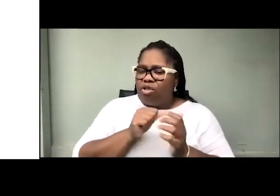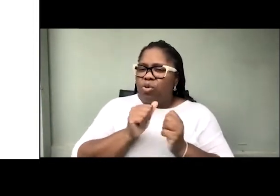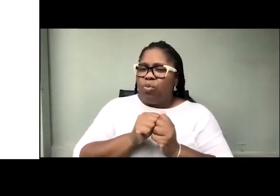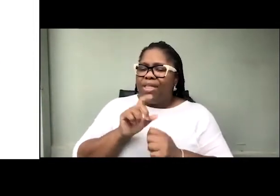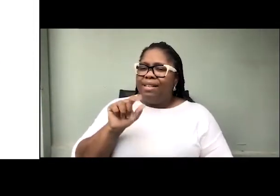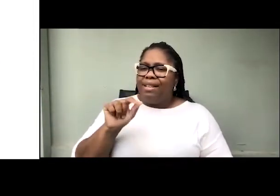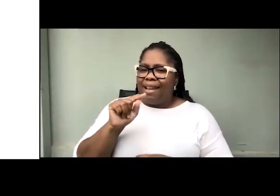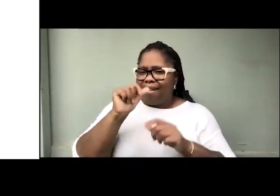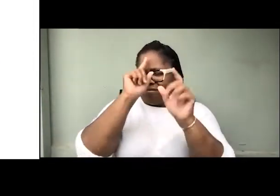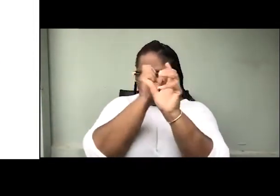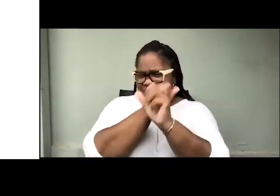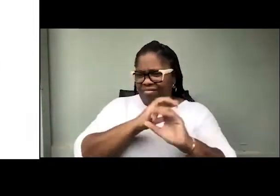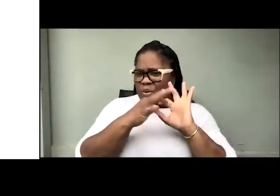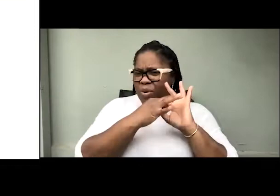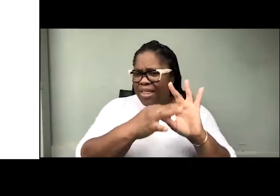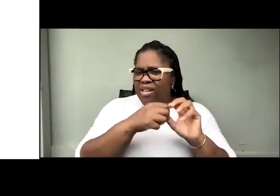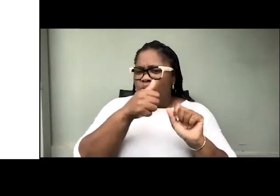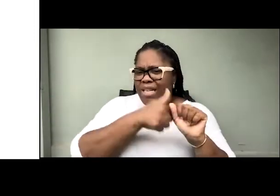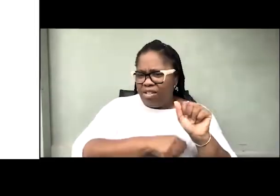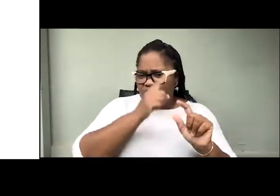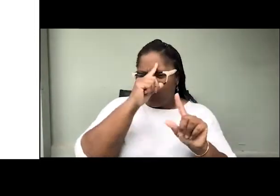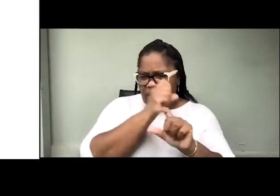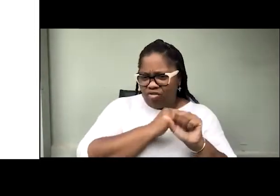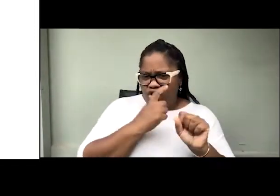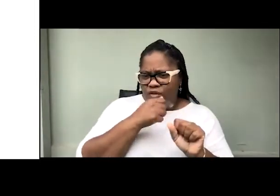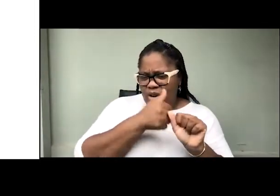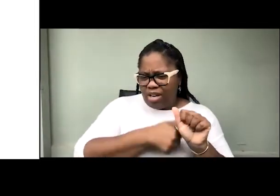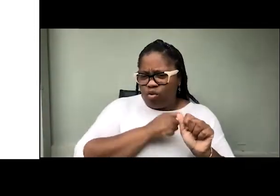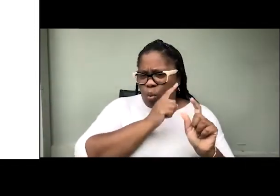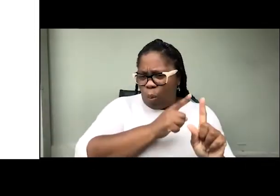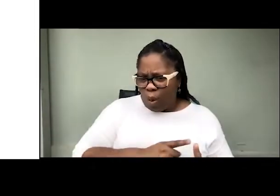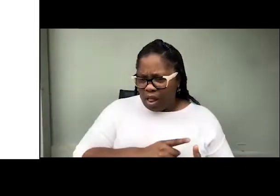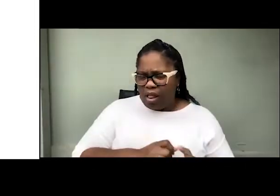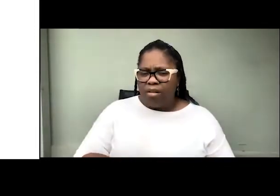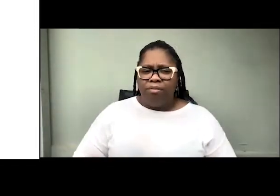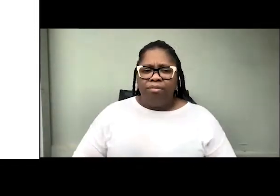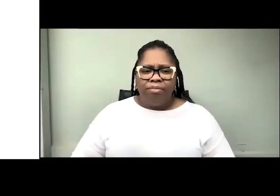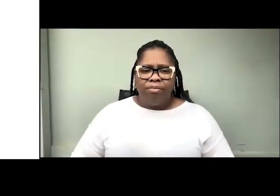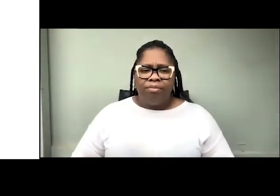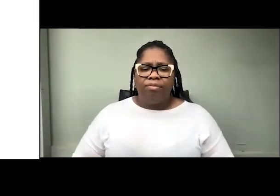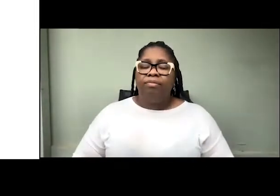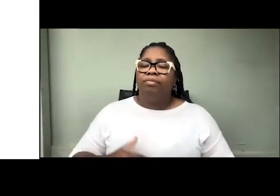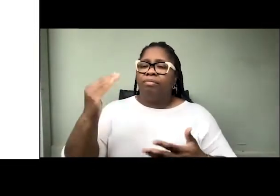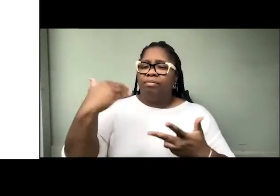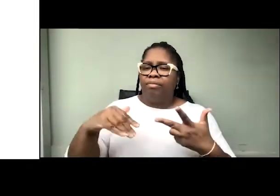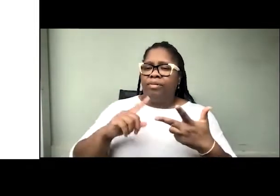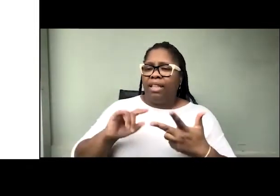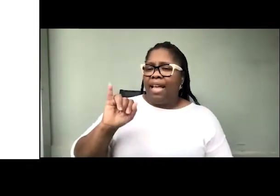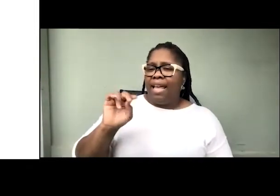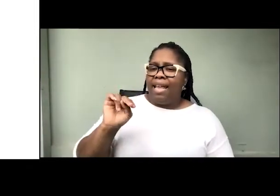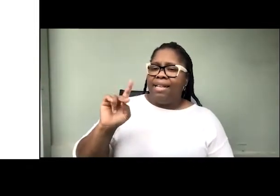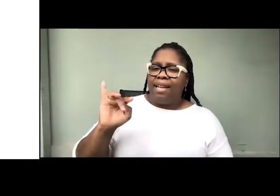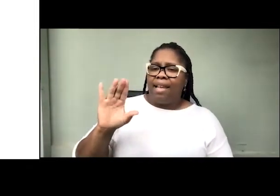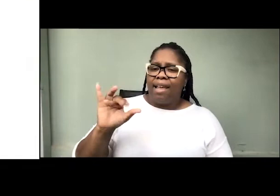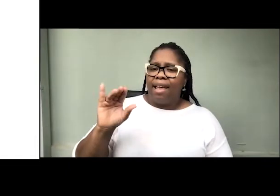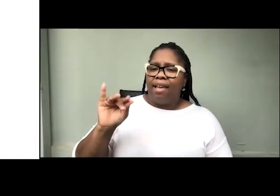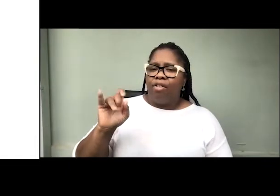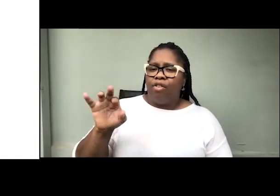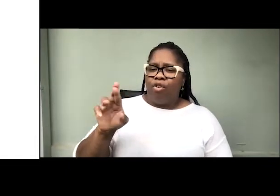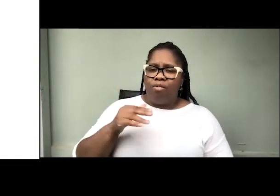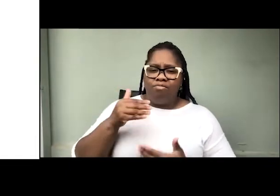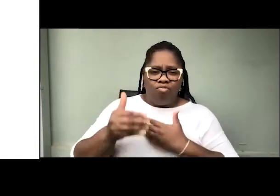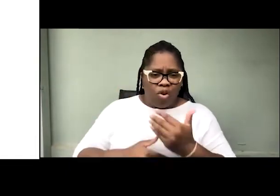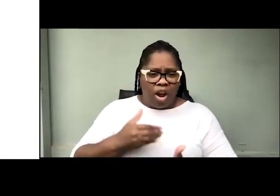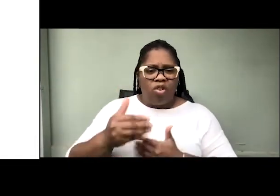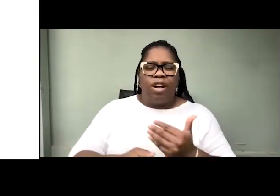visualizations related to each strategy within the goal area. And we also have an indicator progress dashboard, which highlights statewide